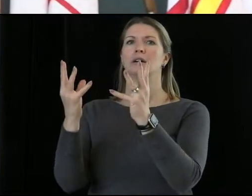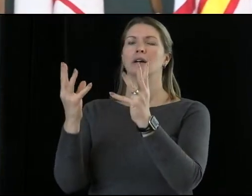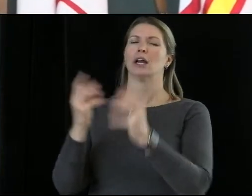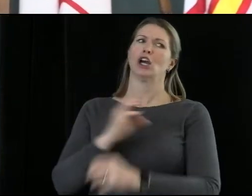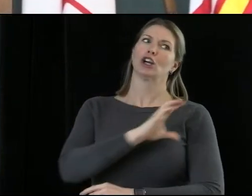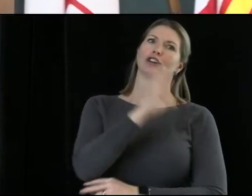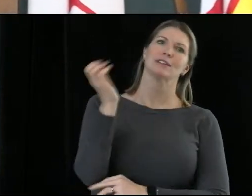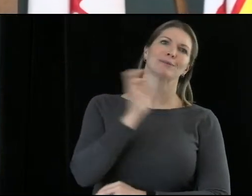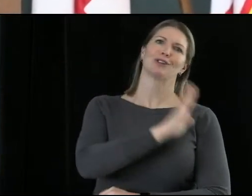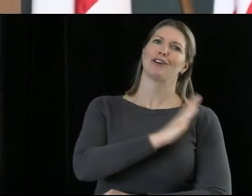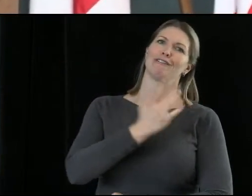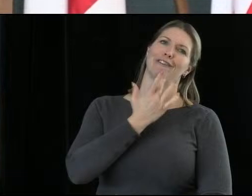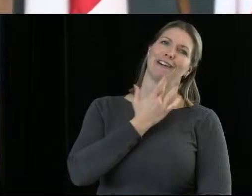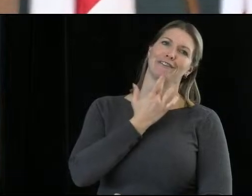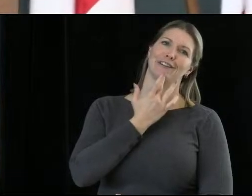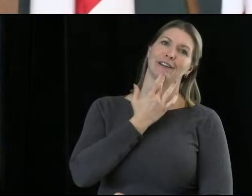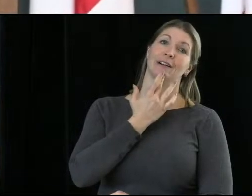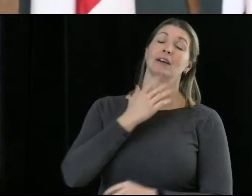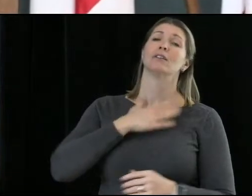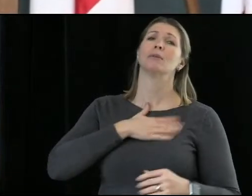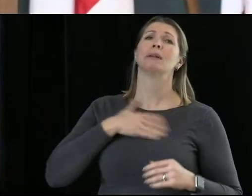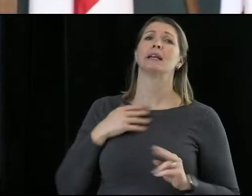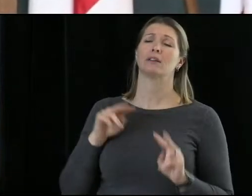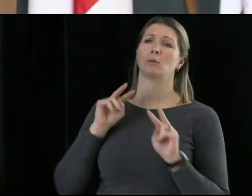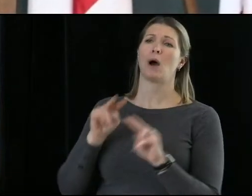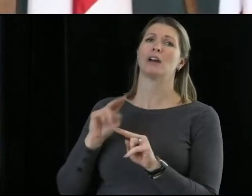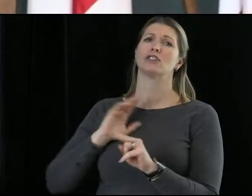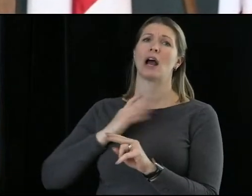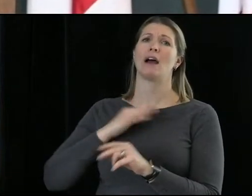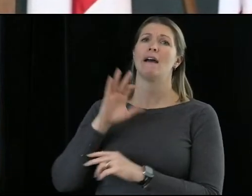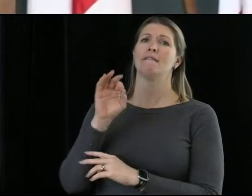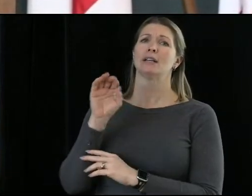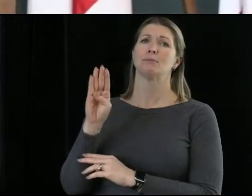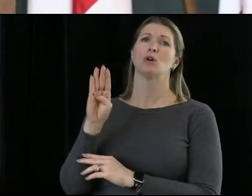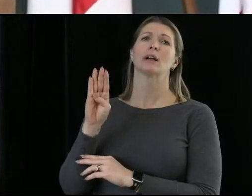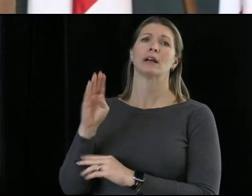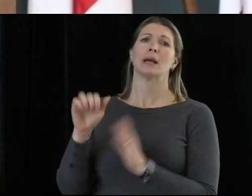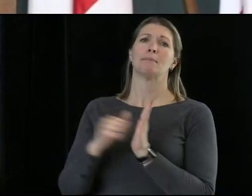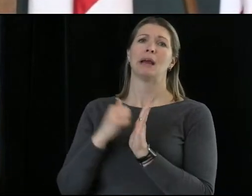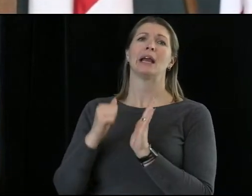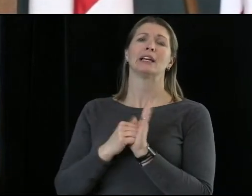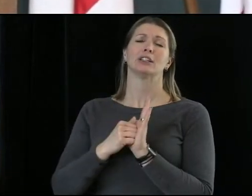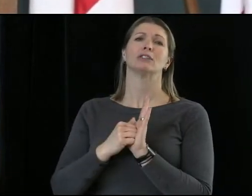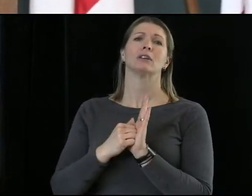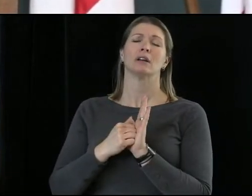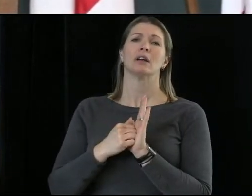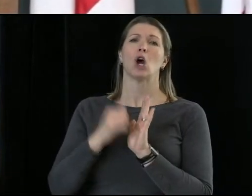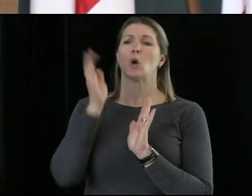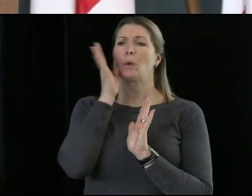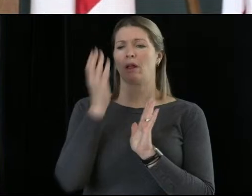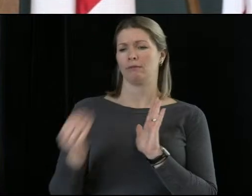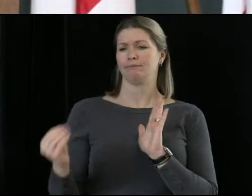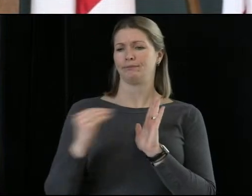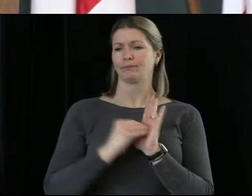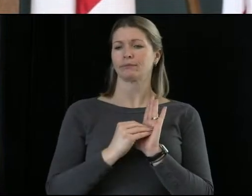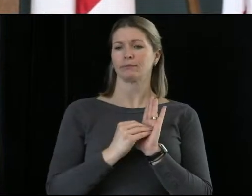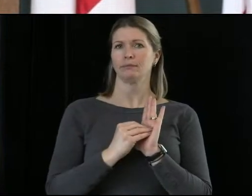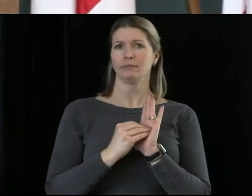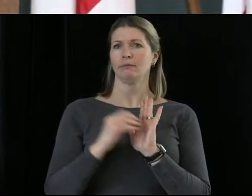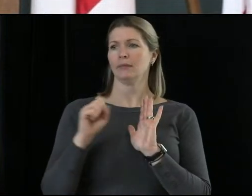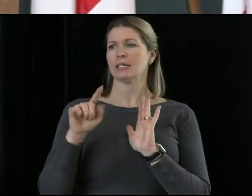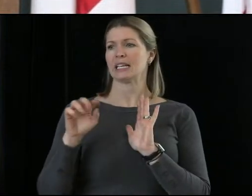absolutely loved. So watch our Facebook page, help us find Courtney, and we'll put something out there about the tree lighting that's going to happen